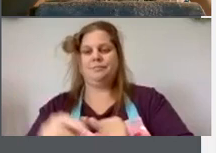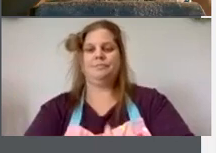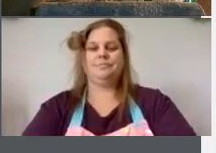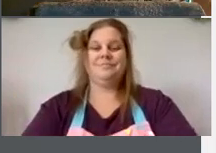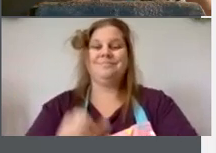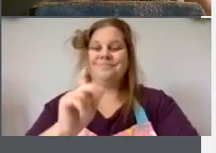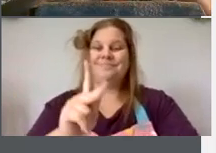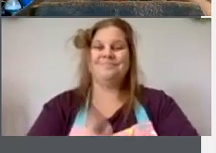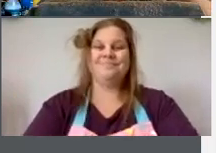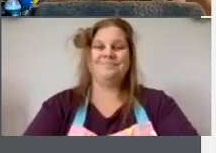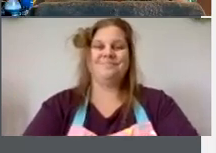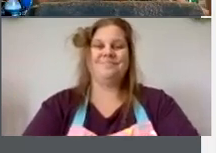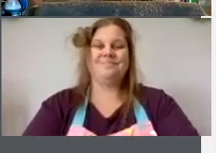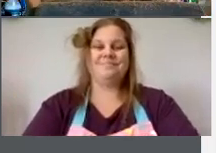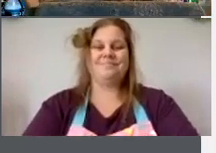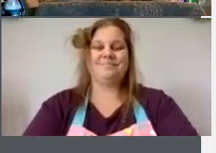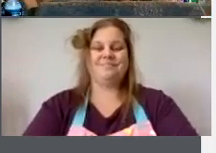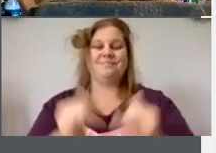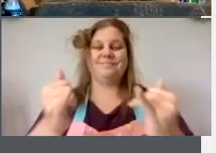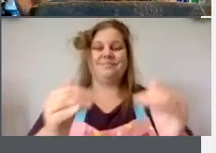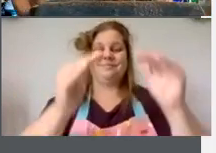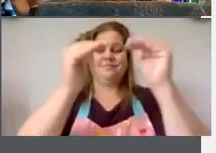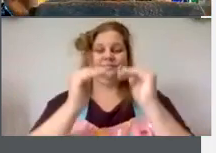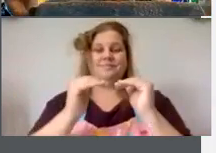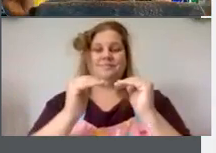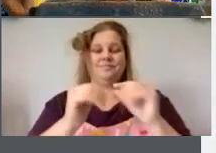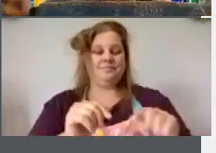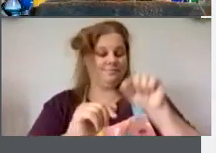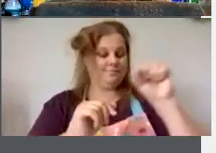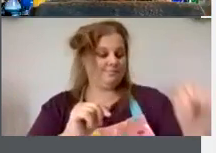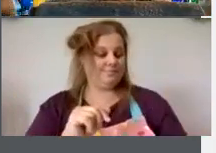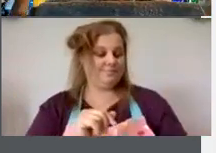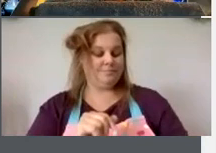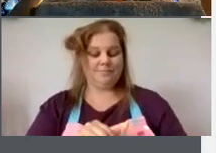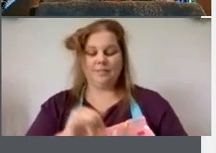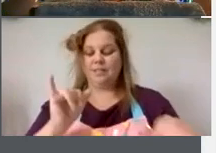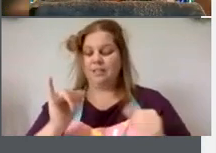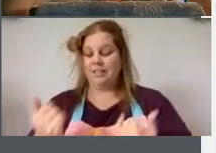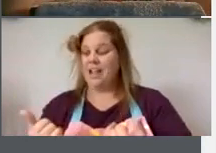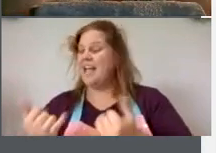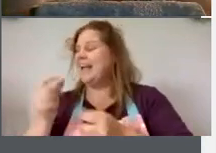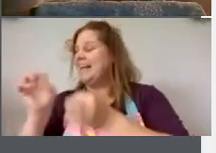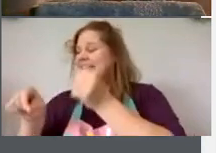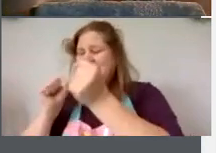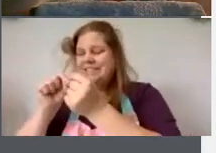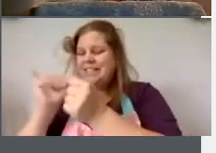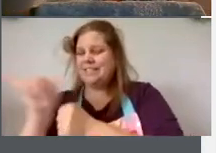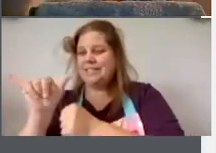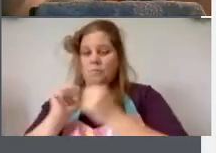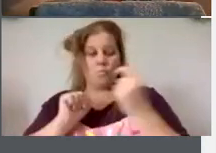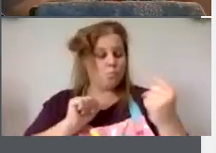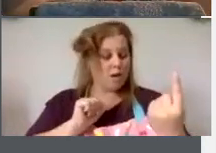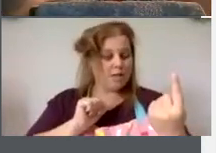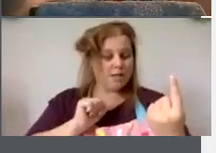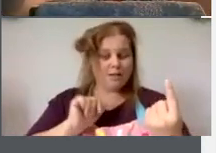right. Now I'm going to put down the $1 bill, and I'm going to do the exact same thing that I did with my 1 with